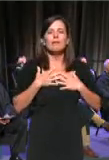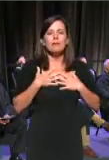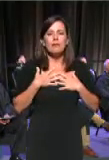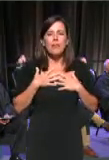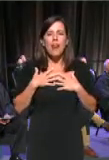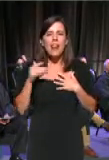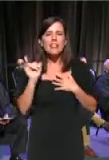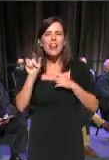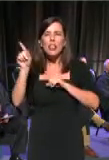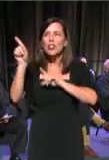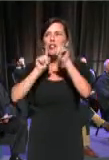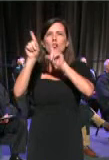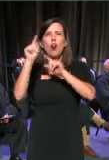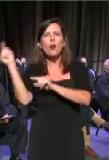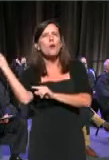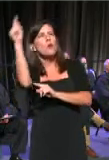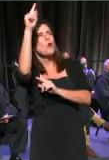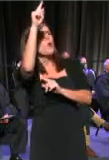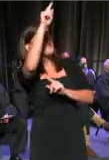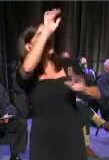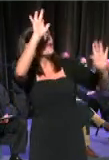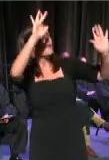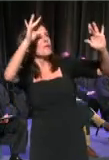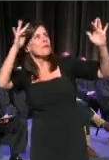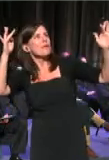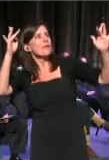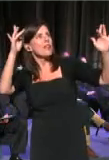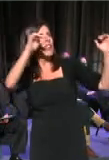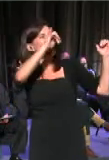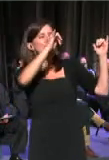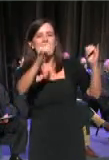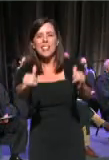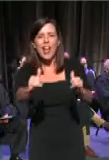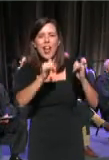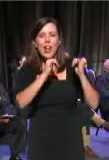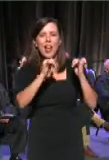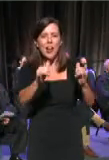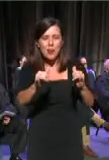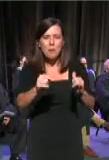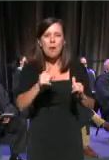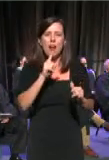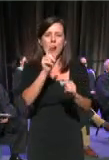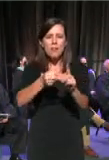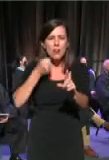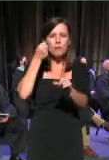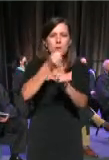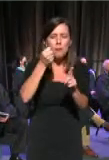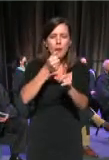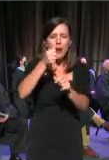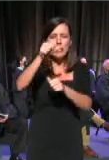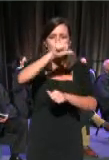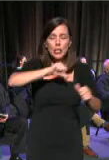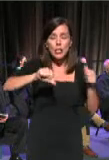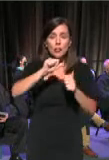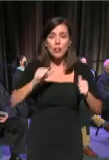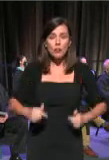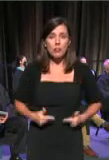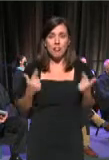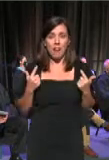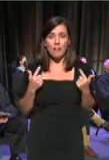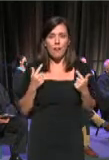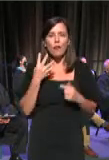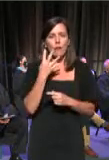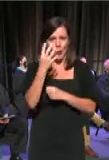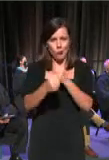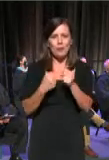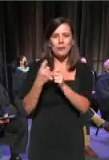Like shooting stars, we have all shone brightly and created an undeniable impact on each other's lives these last